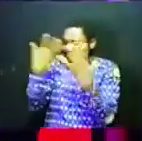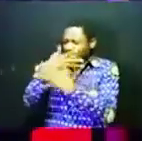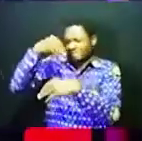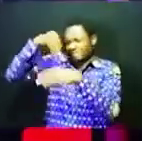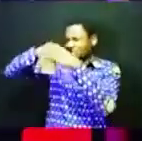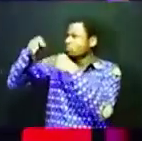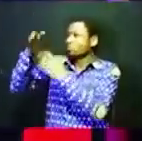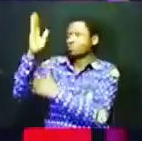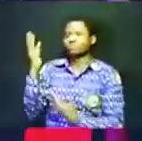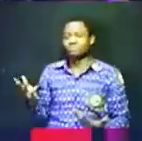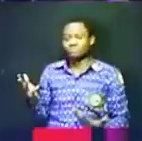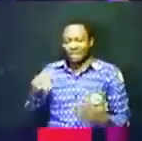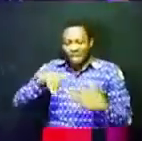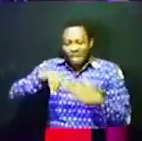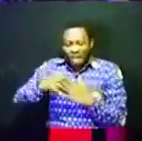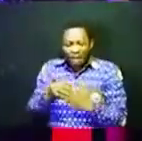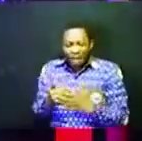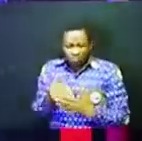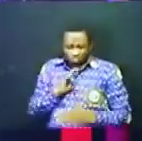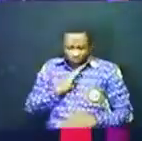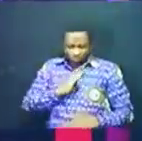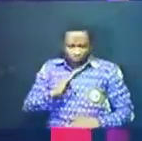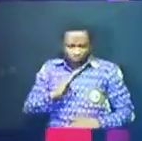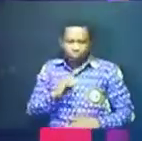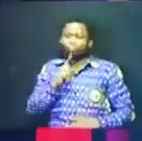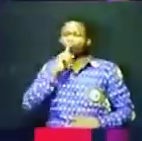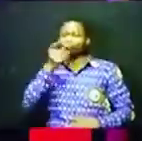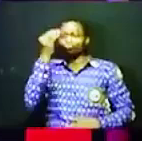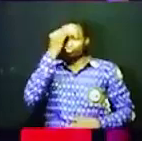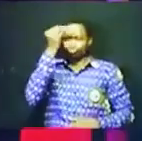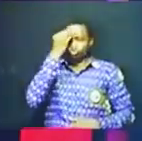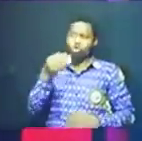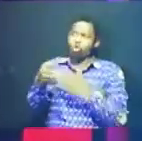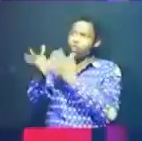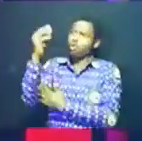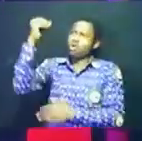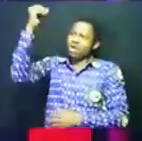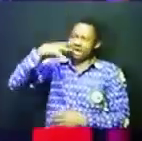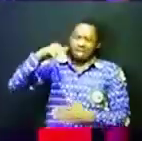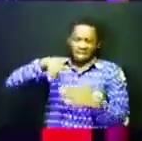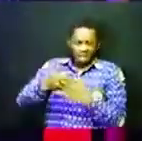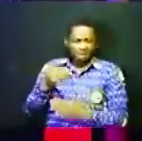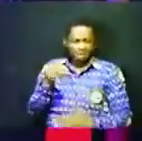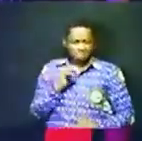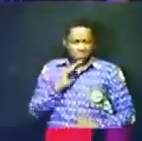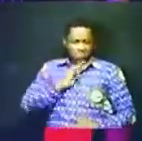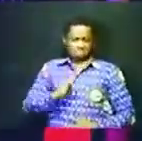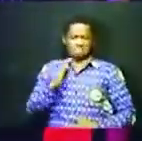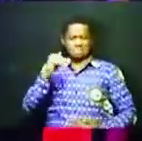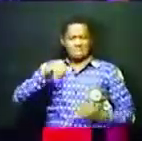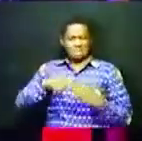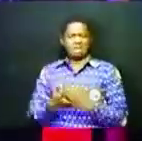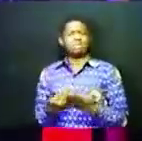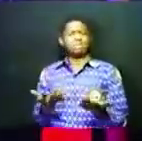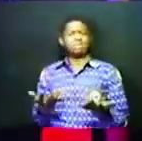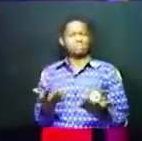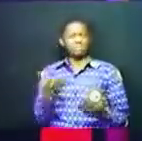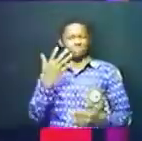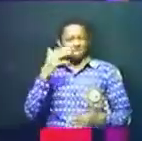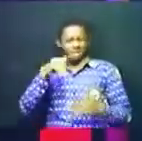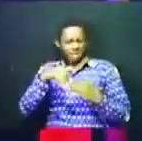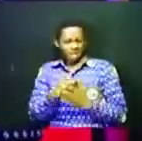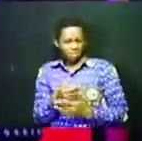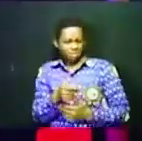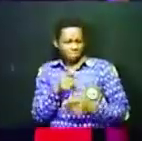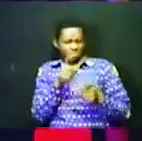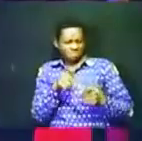Now, how is he confident? Why is he saying that God is light and in him, there is no darkness at